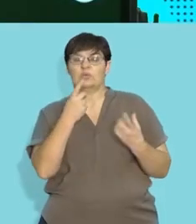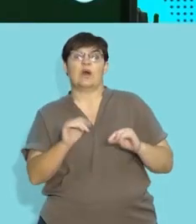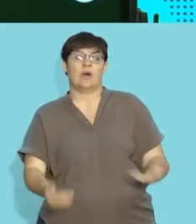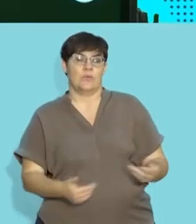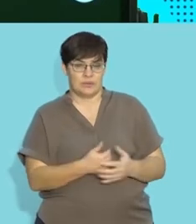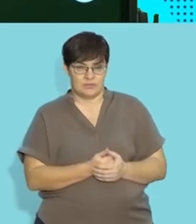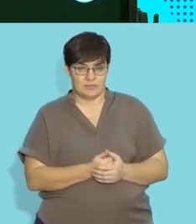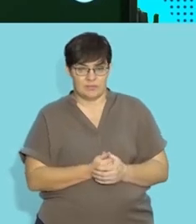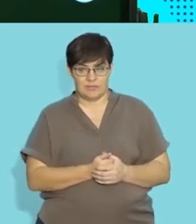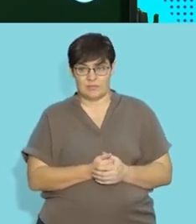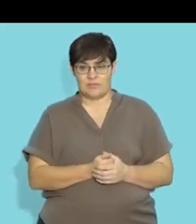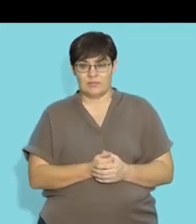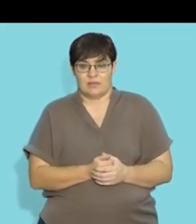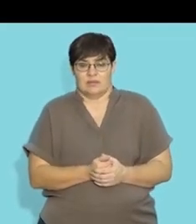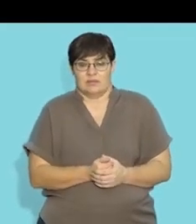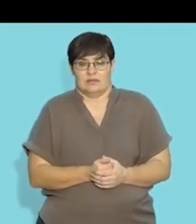let's see how we do that.